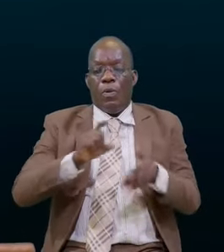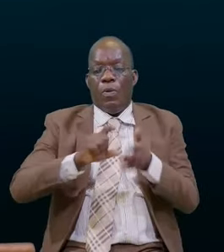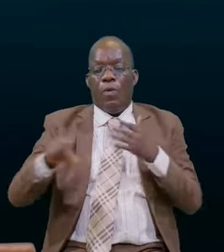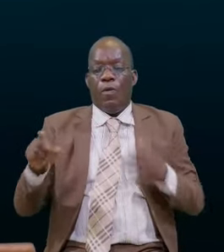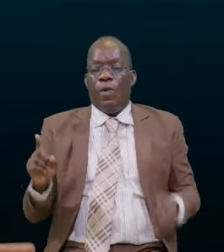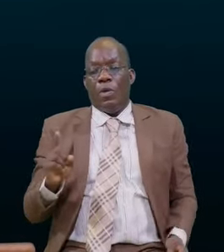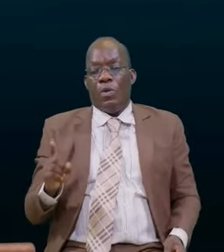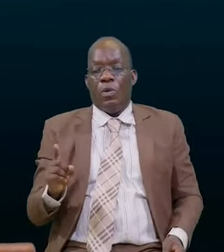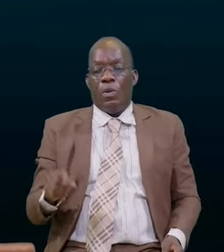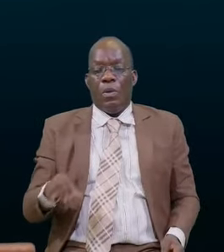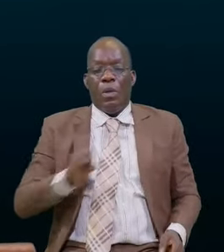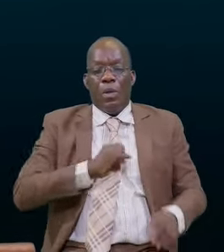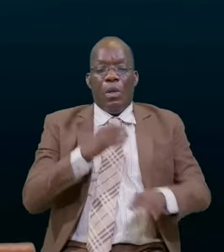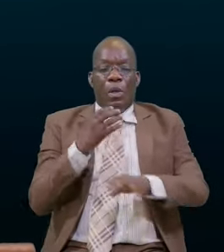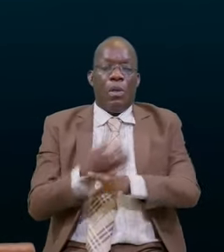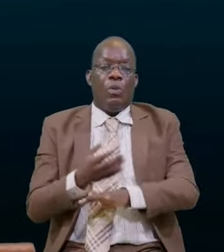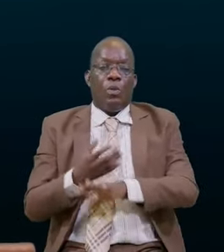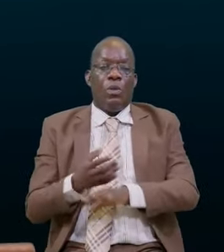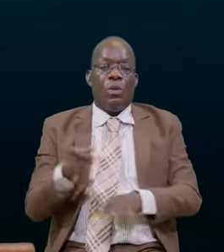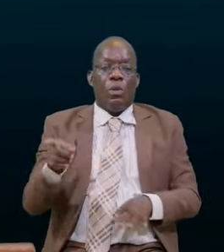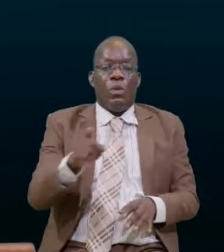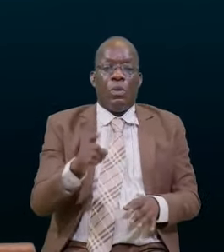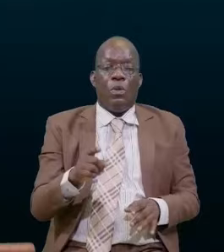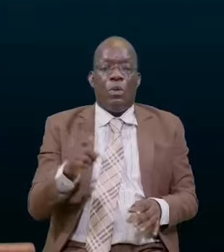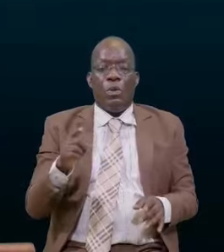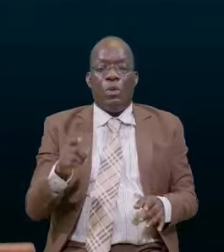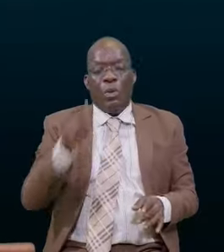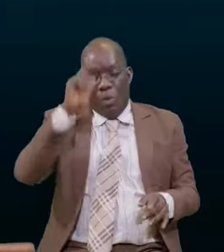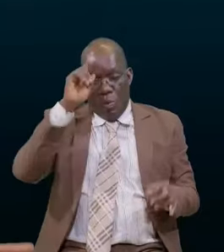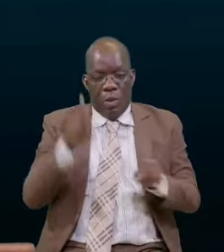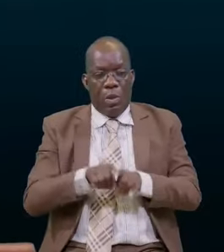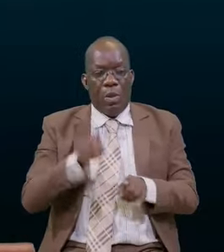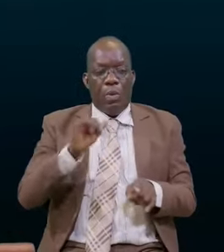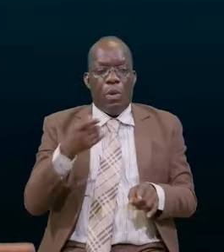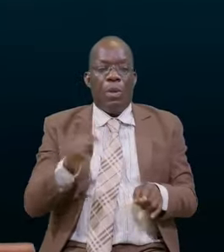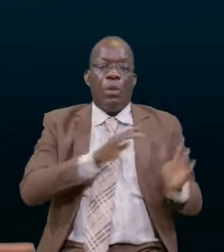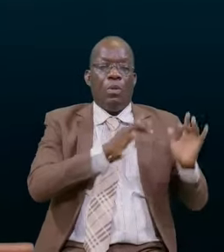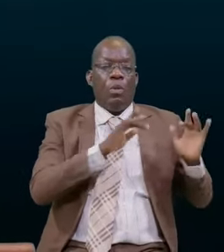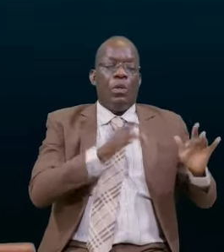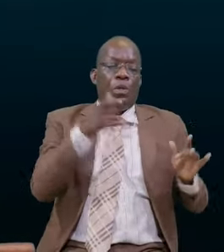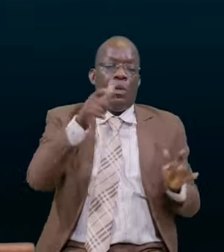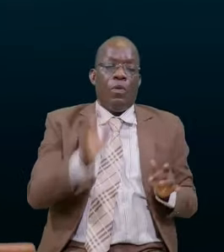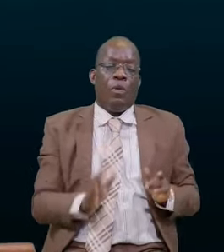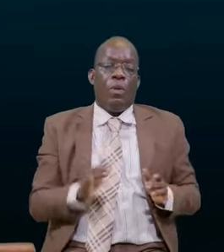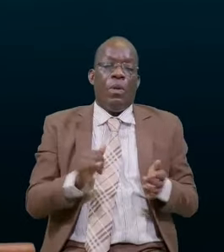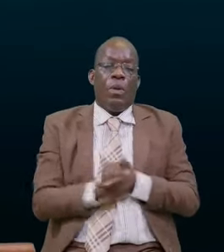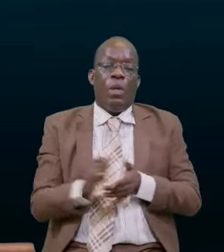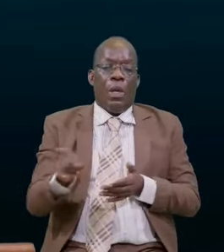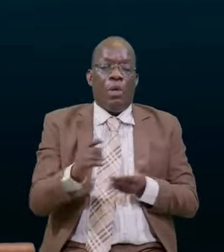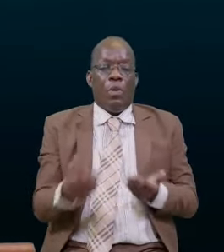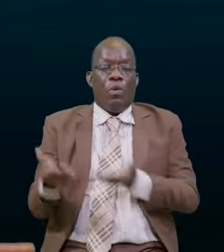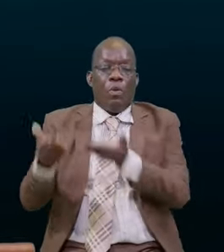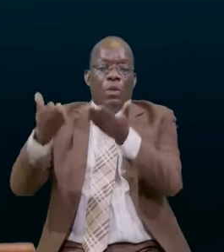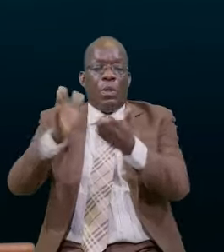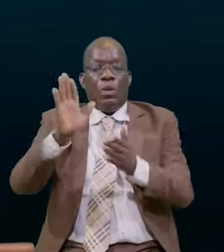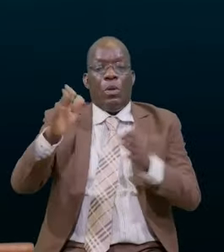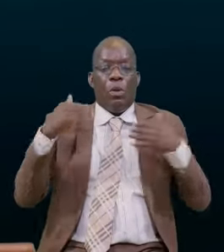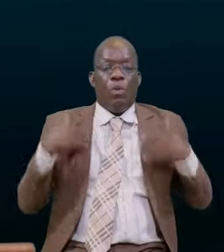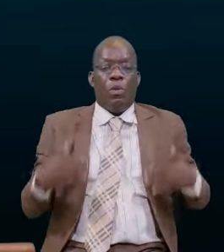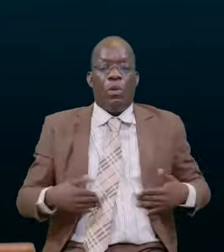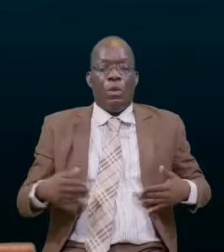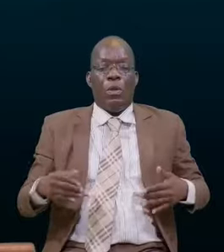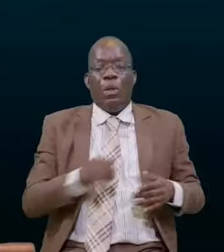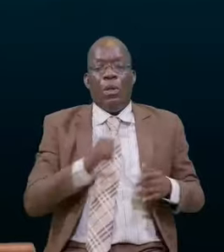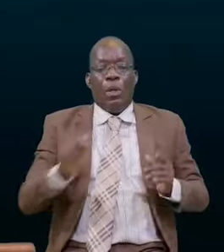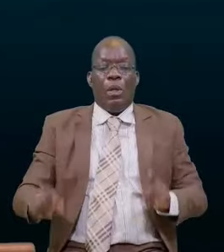beseech you therefore Brethren by the mercies of God that he present your bodies a living sacri sacrifice holy acceptable unto